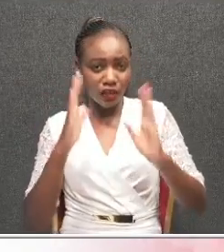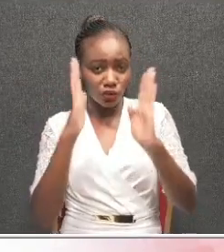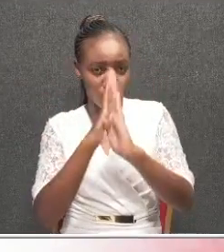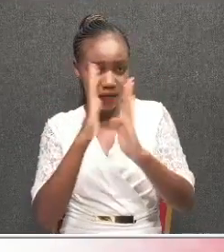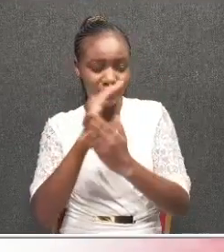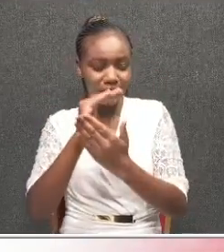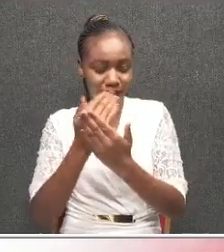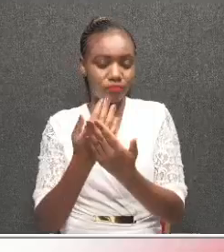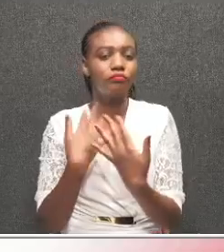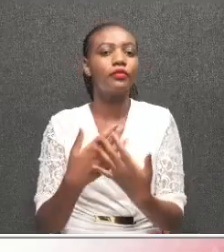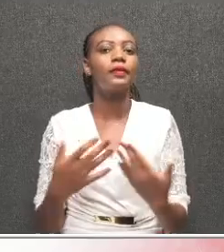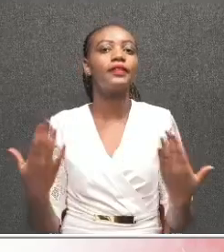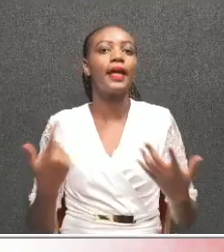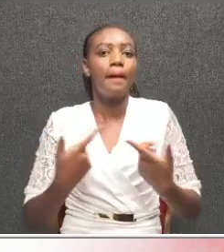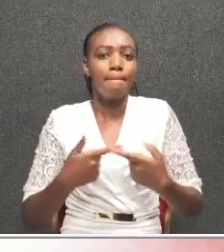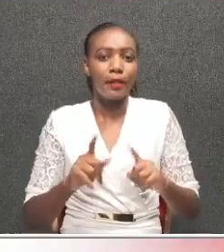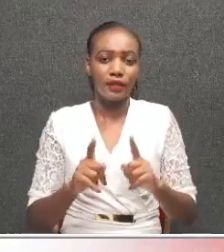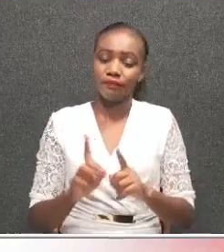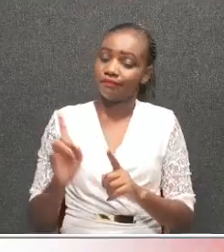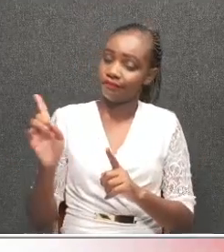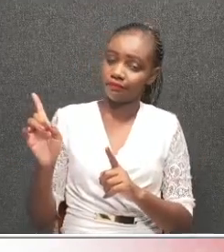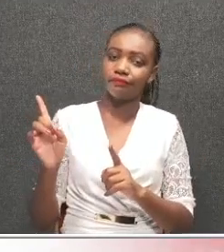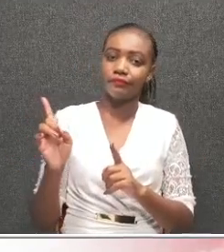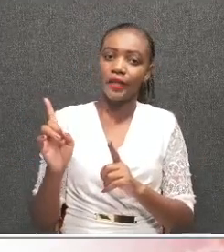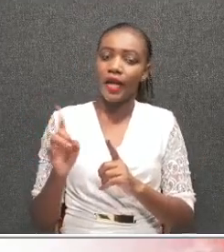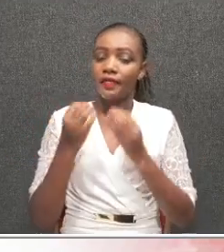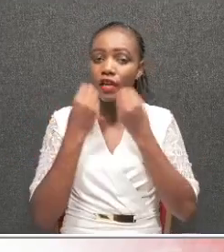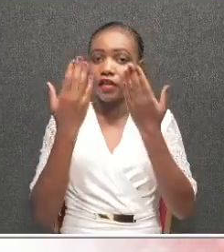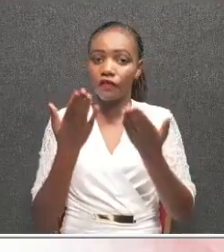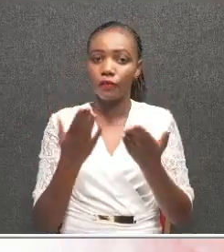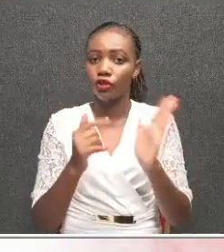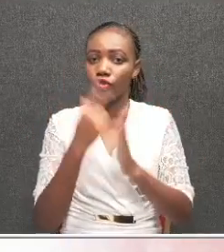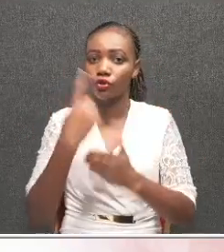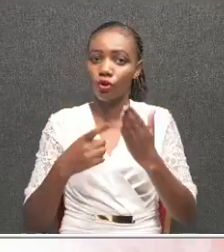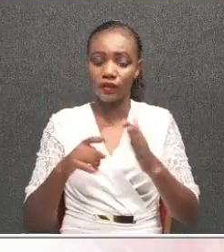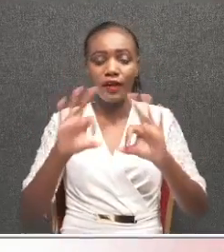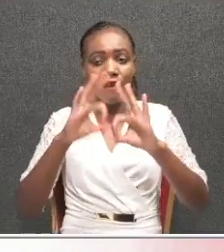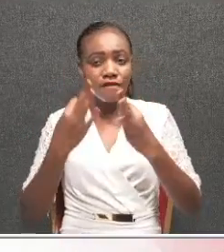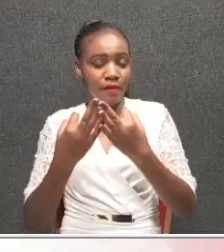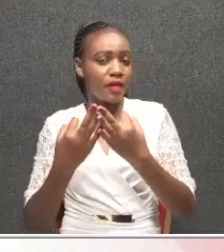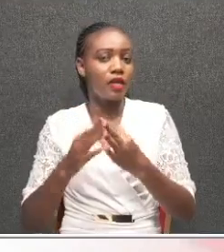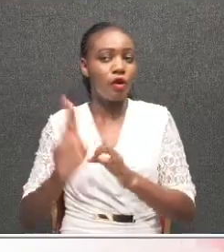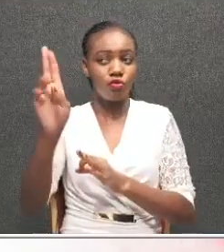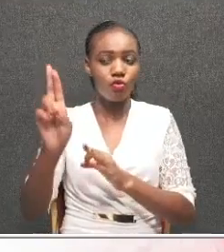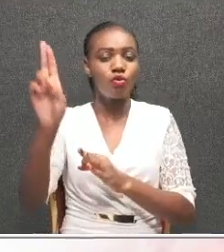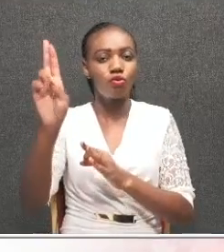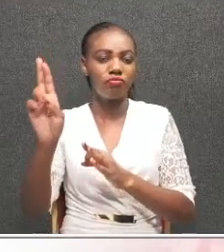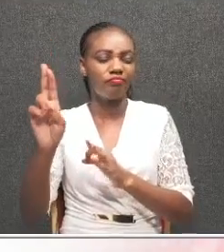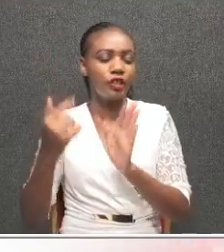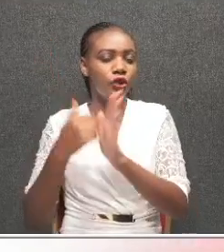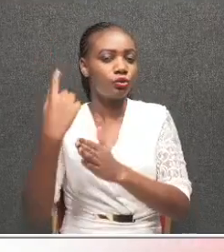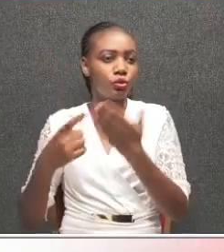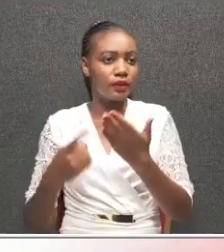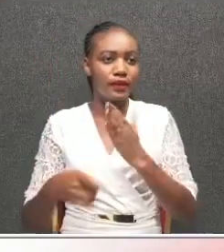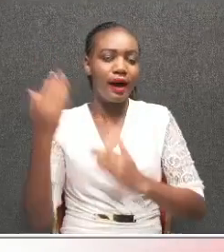wealth. However, the leak exonerates President Uhuru Kenyatta and his family from any money acquired from proceeds of